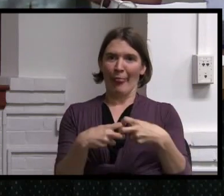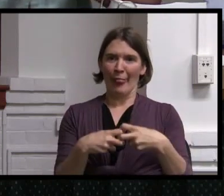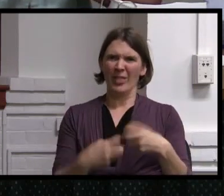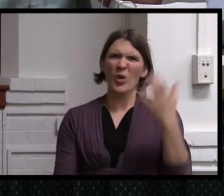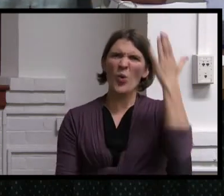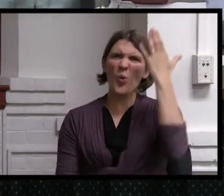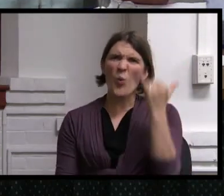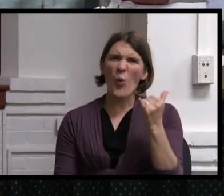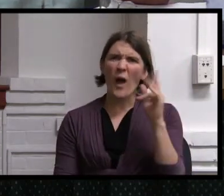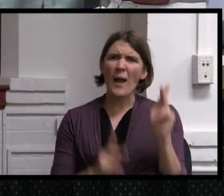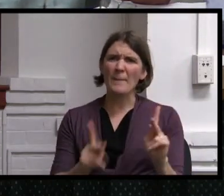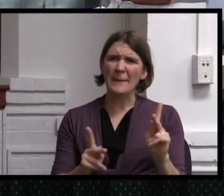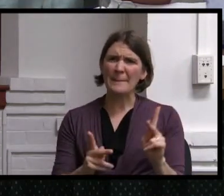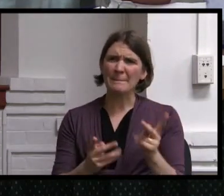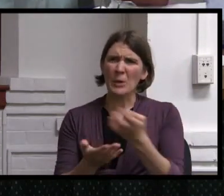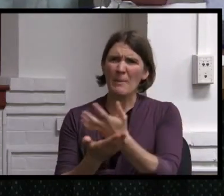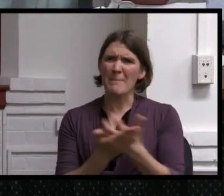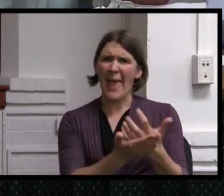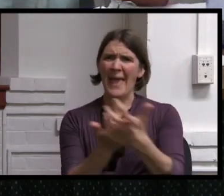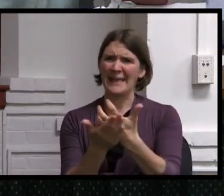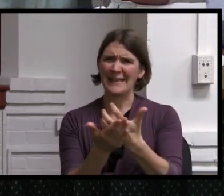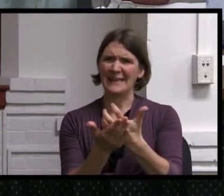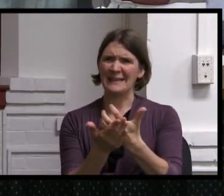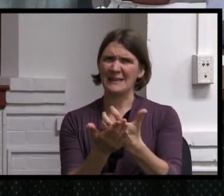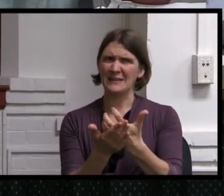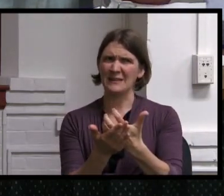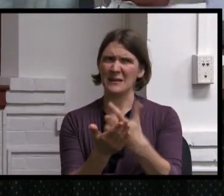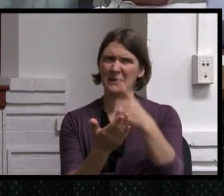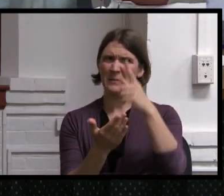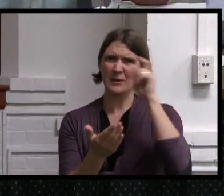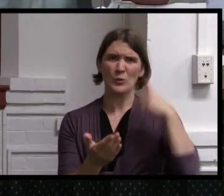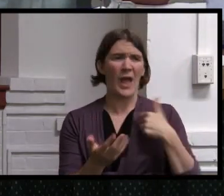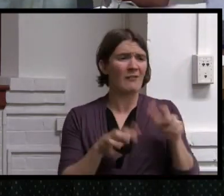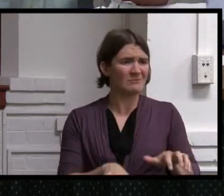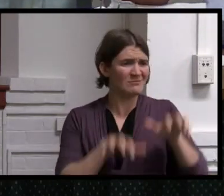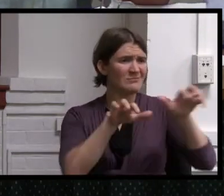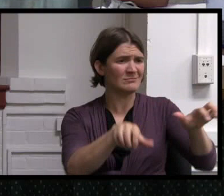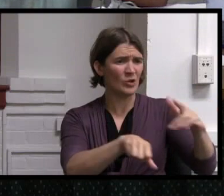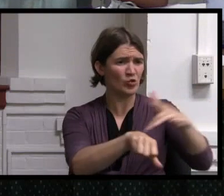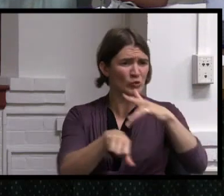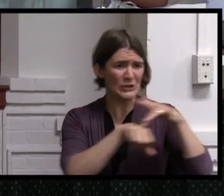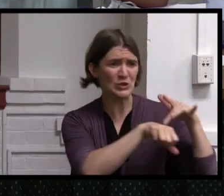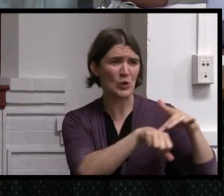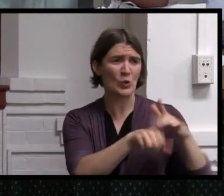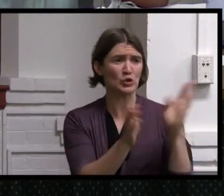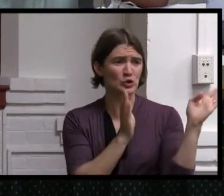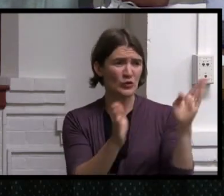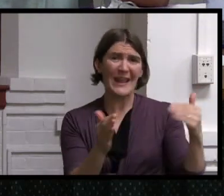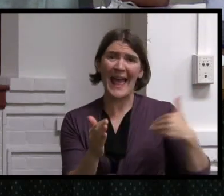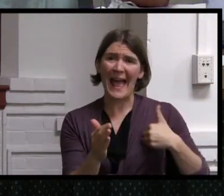there so much panhandling when there's so many social resources for people to go to?